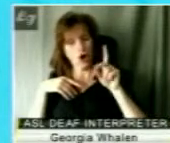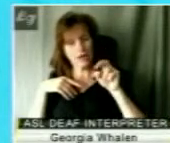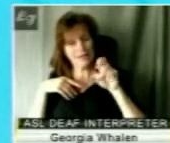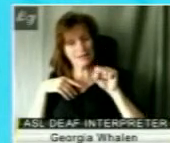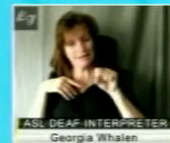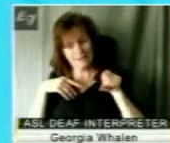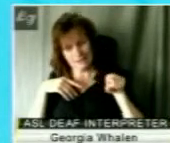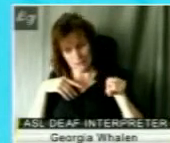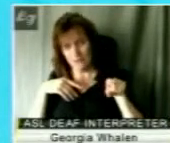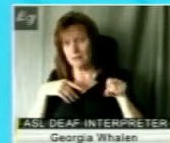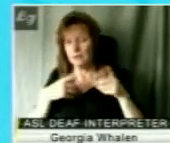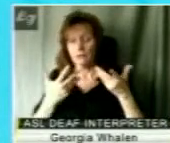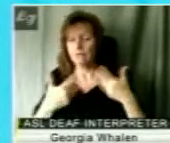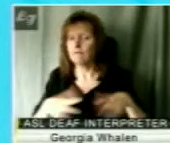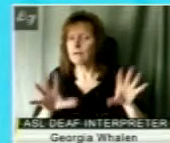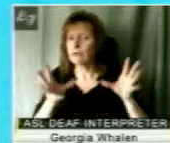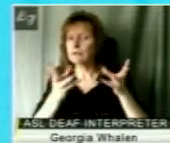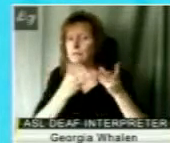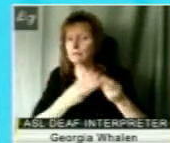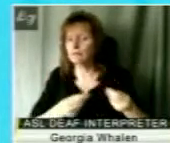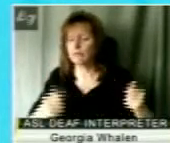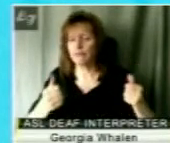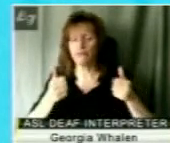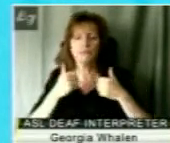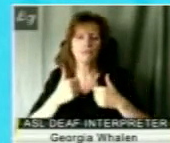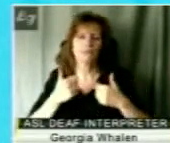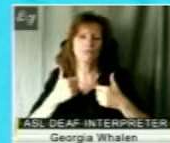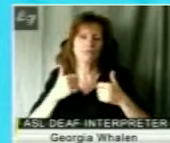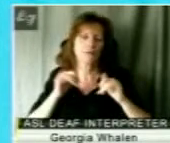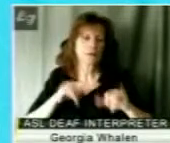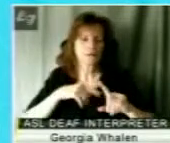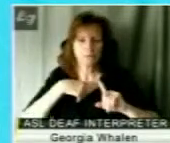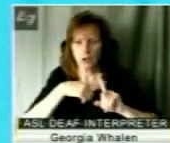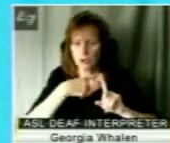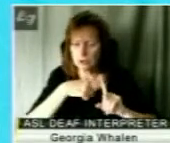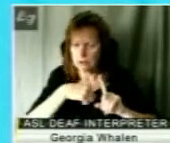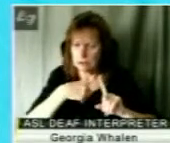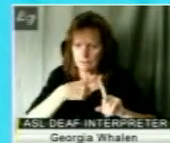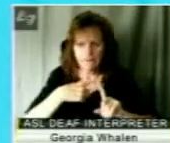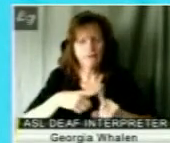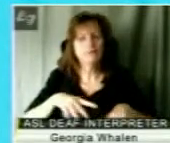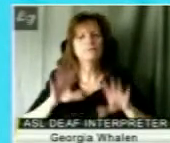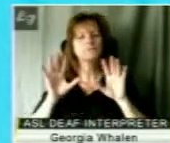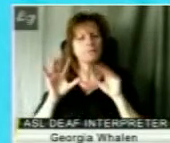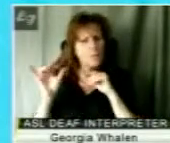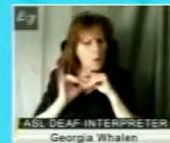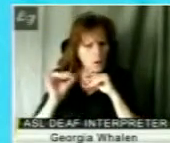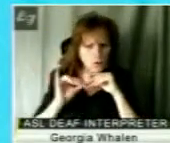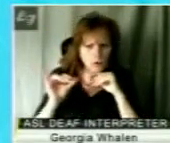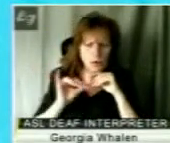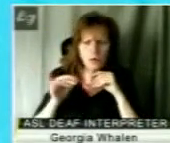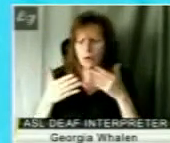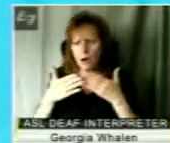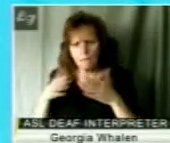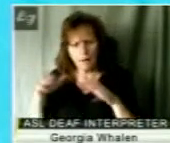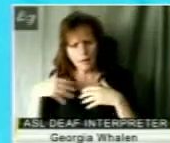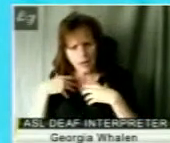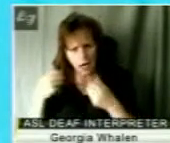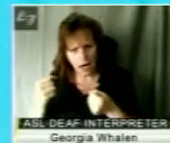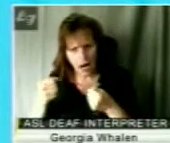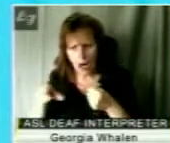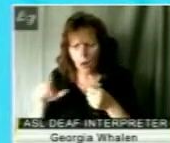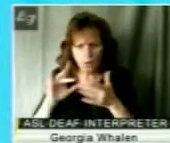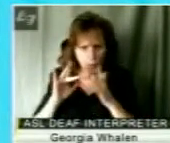news on that front. We did launch a new section on the public health section of the COVID-19